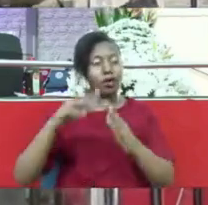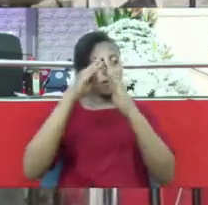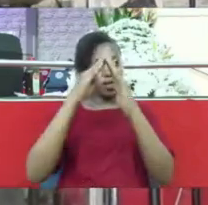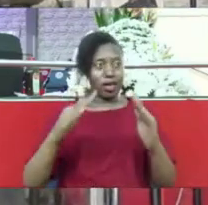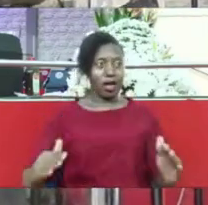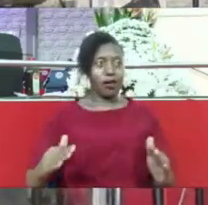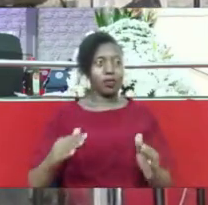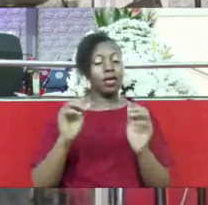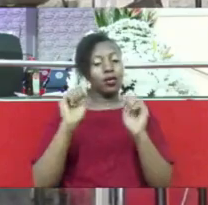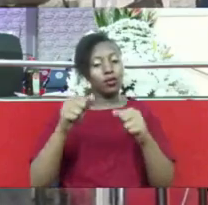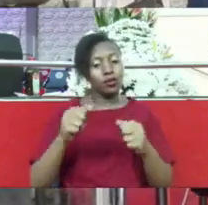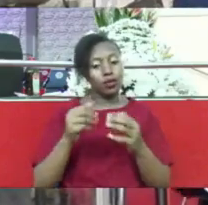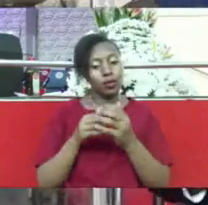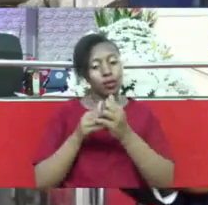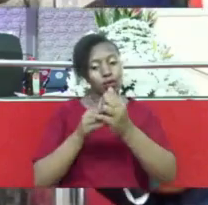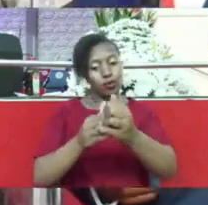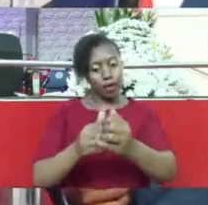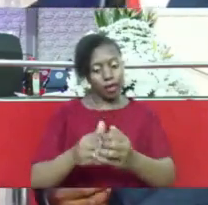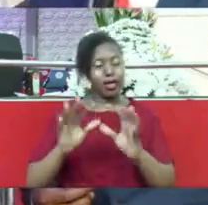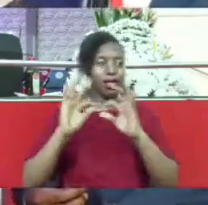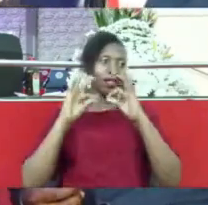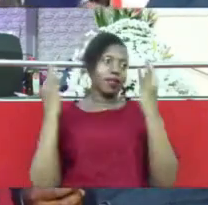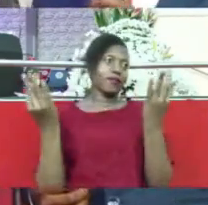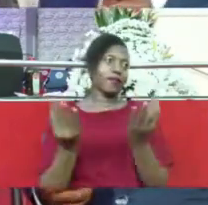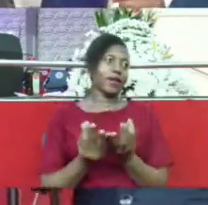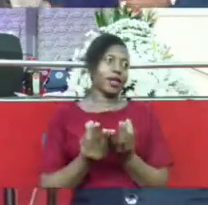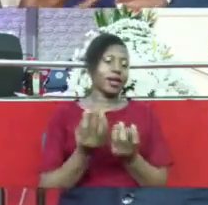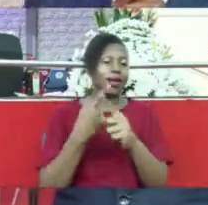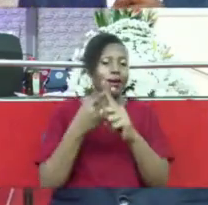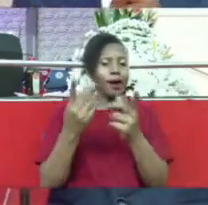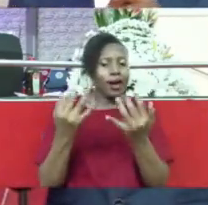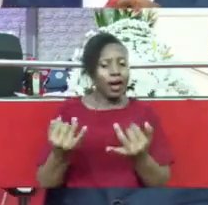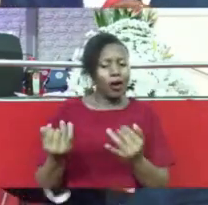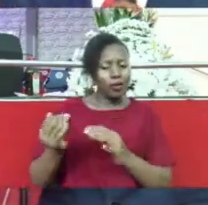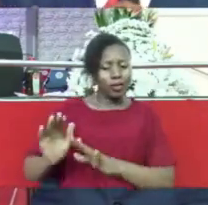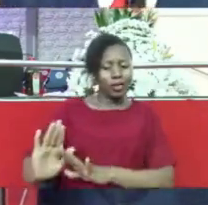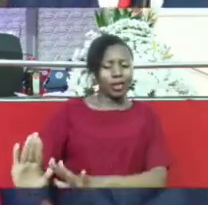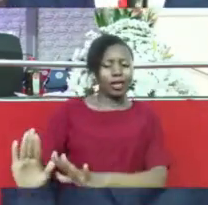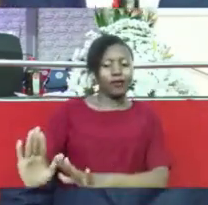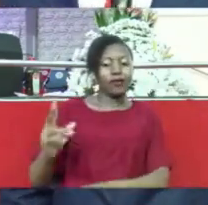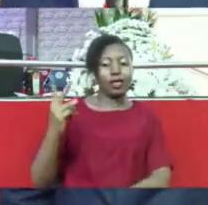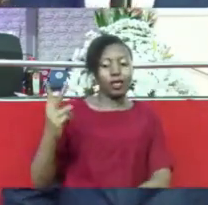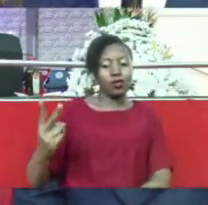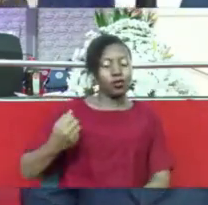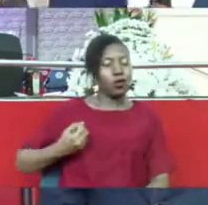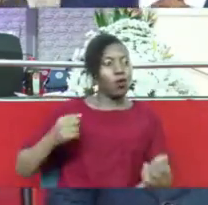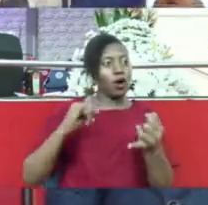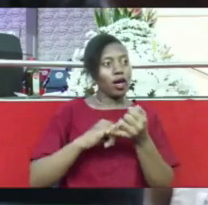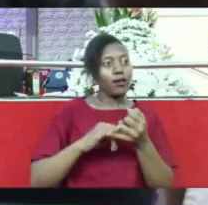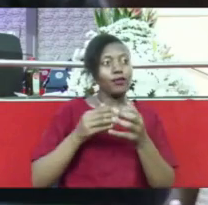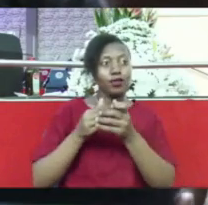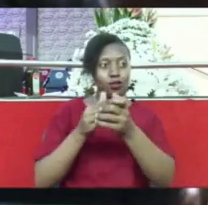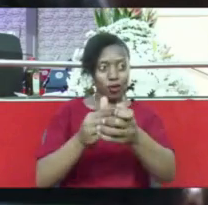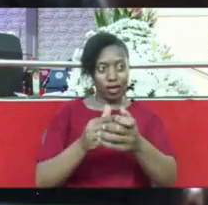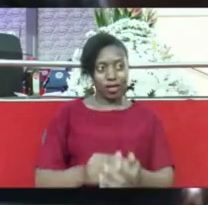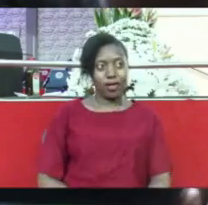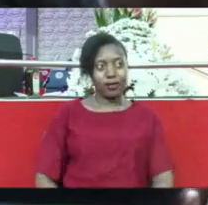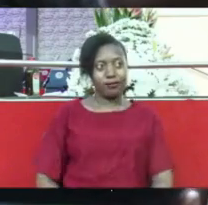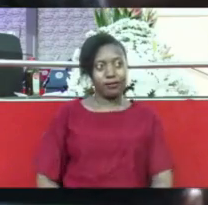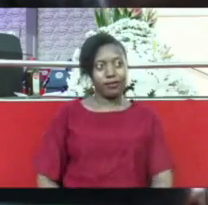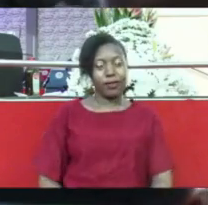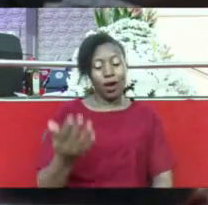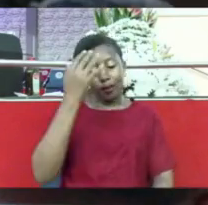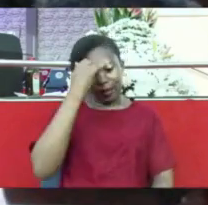Hangeongoza familia yake. I see the 2 wives are the ones who are leading. Na hao wanawake wawili walikuwa wanamuongoza. Because again, kwa sababu hiyo,